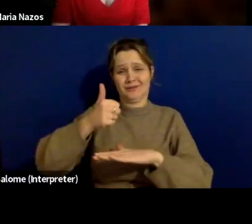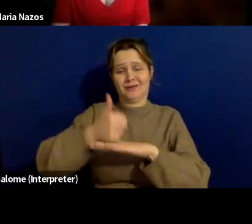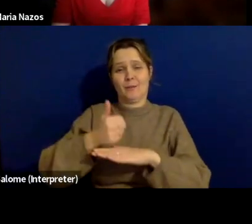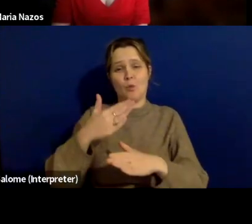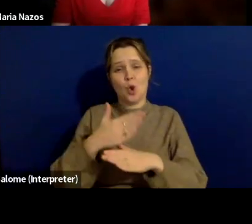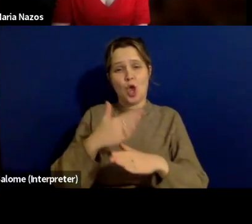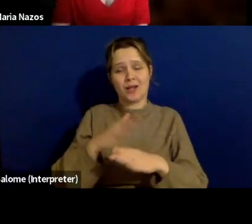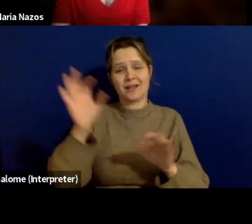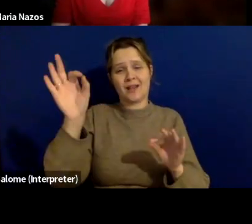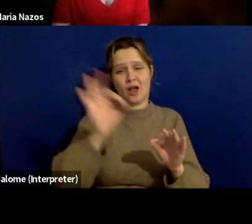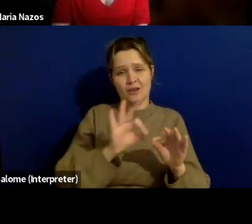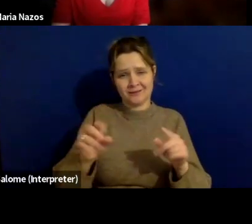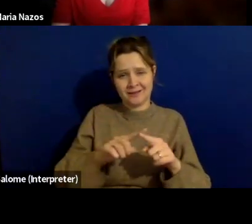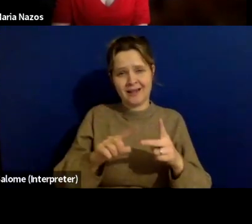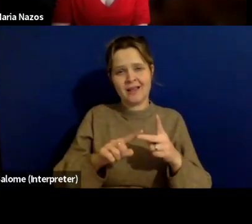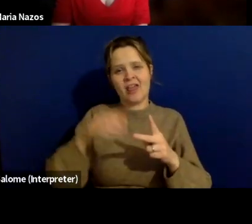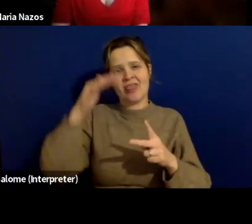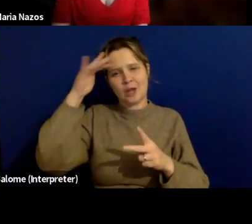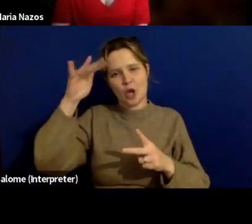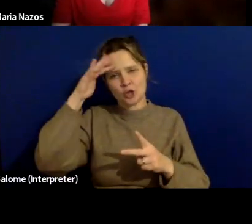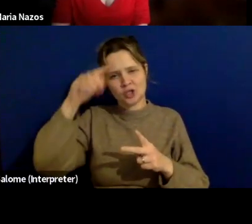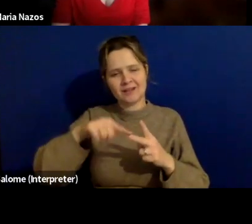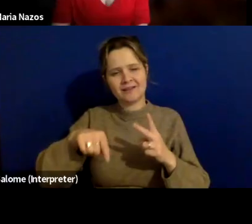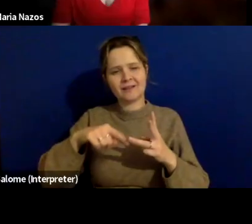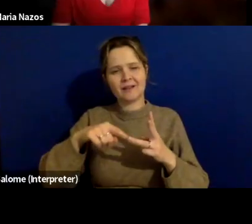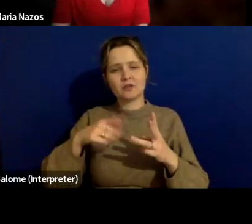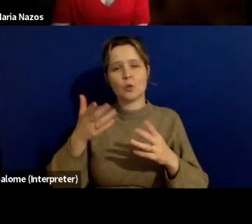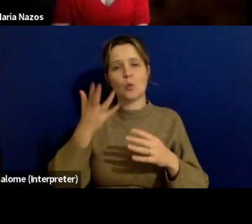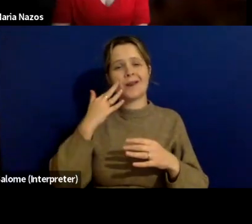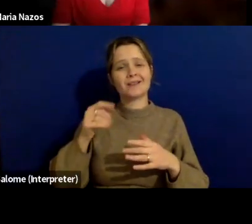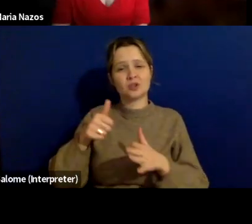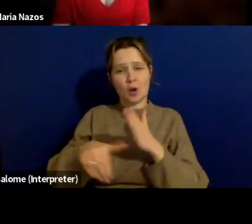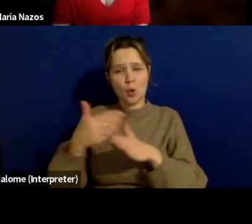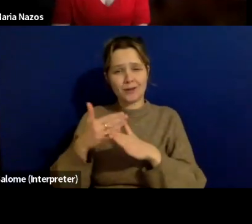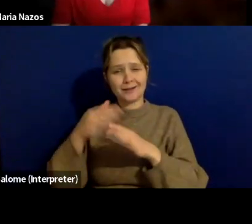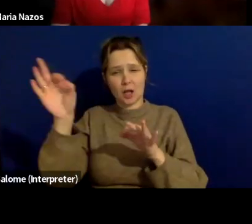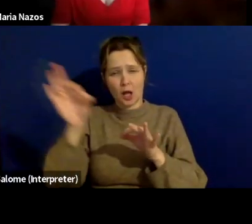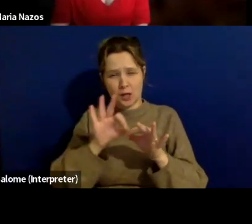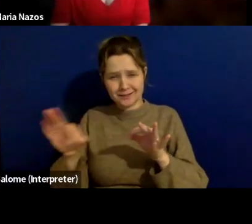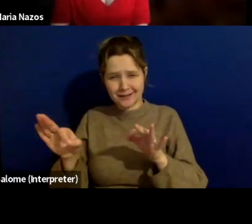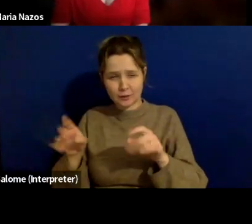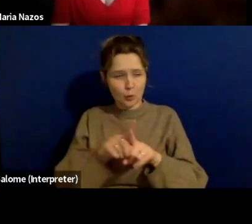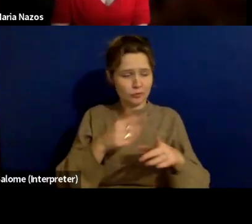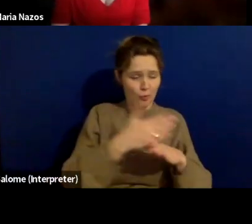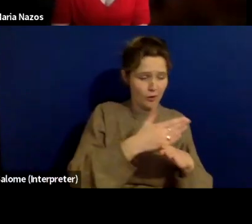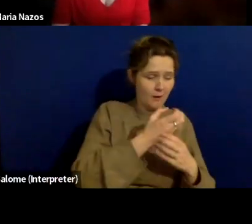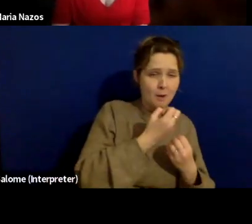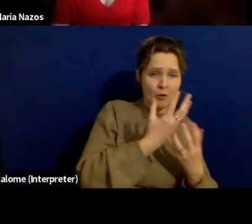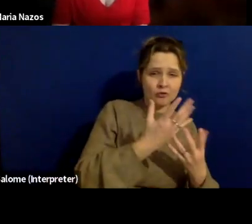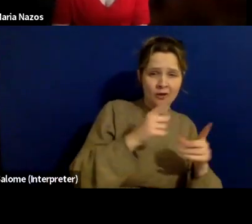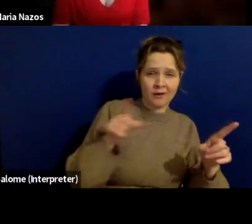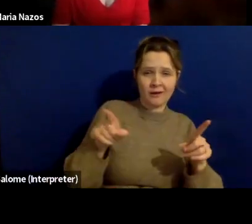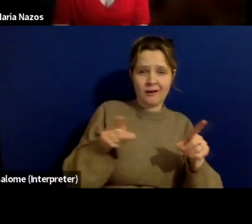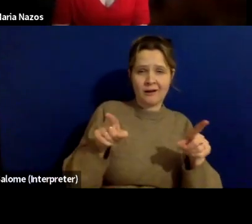and philology, and me being an architect at the same time. So I am gliding through